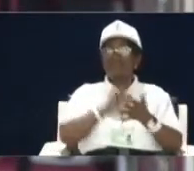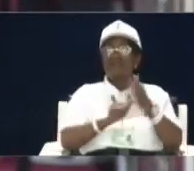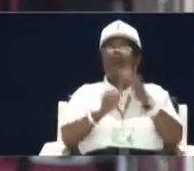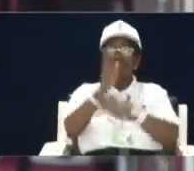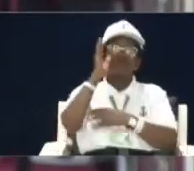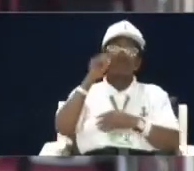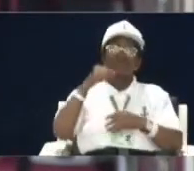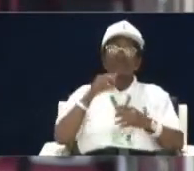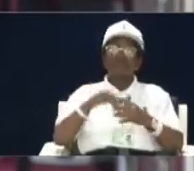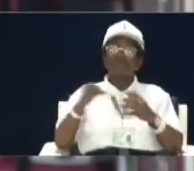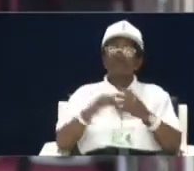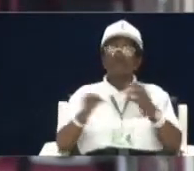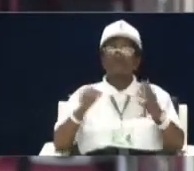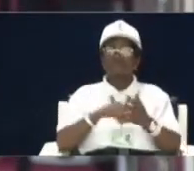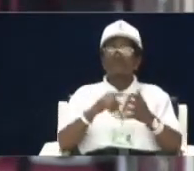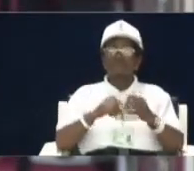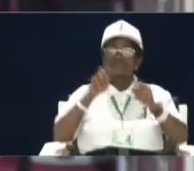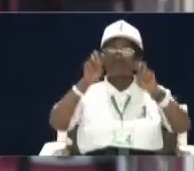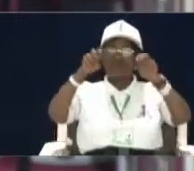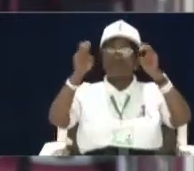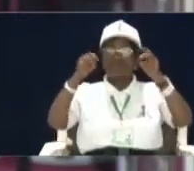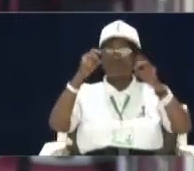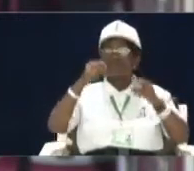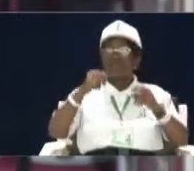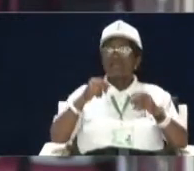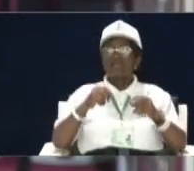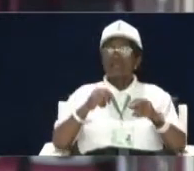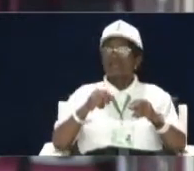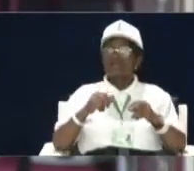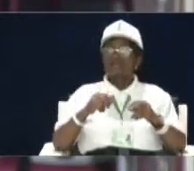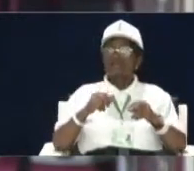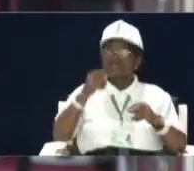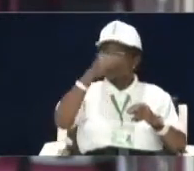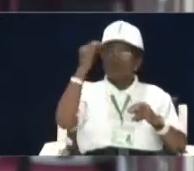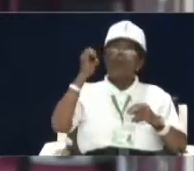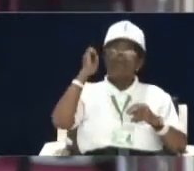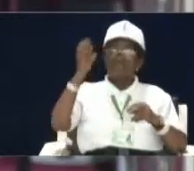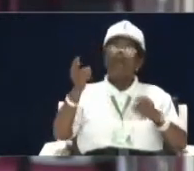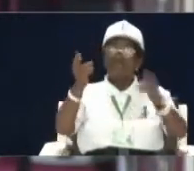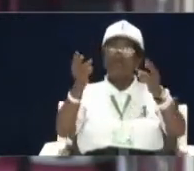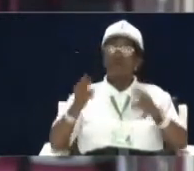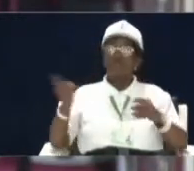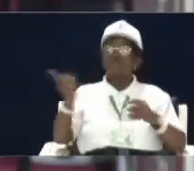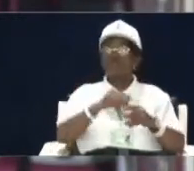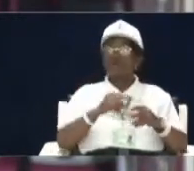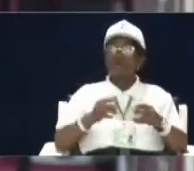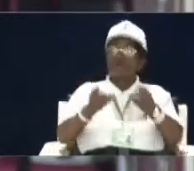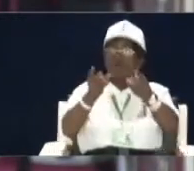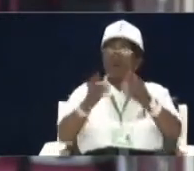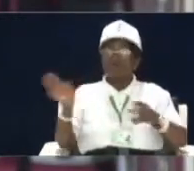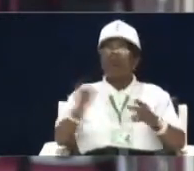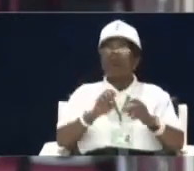God chose this topic because he wants your enlargement to begin from now on.